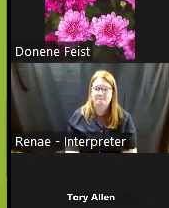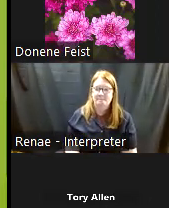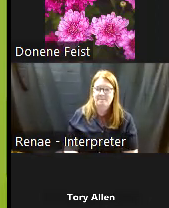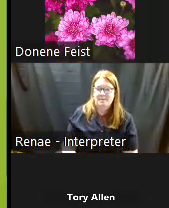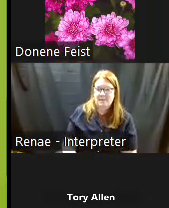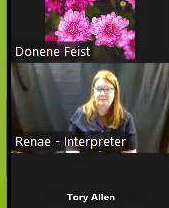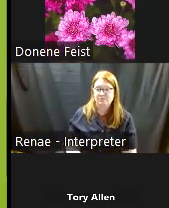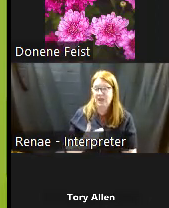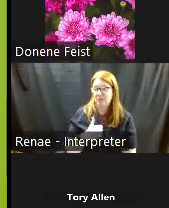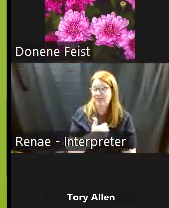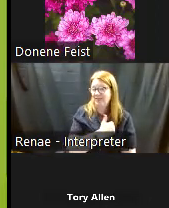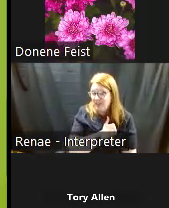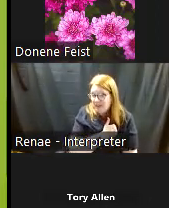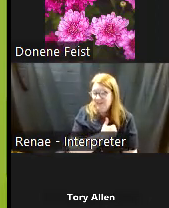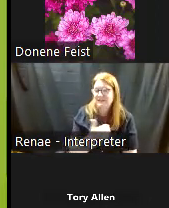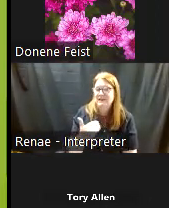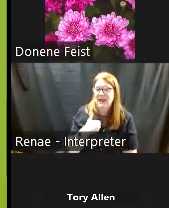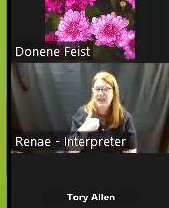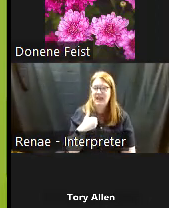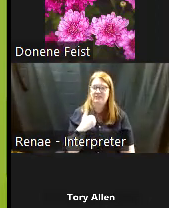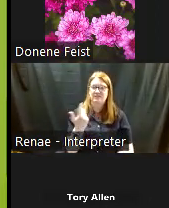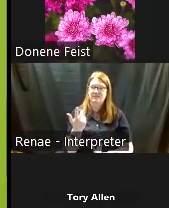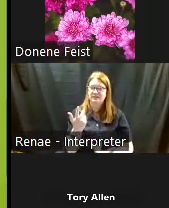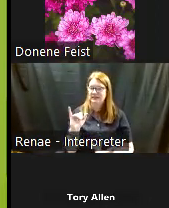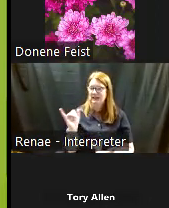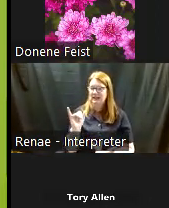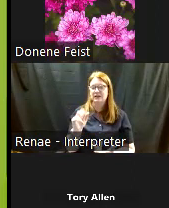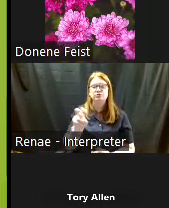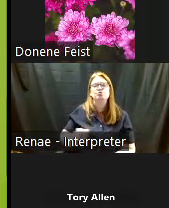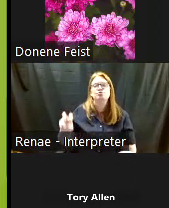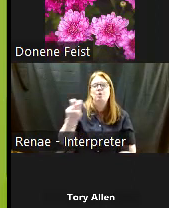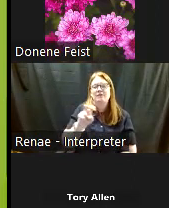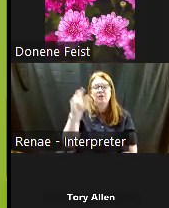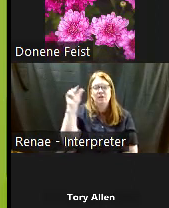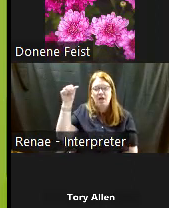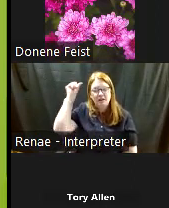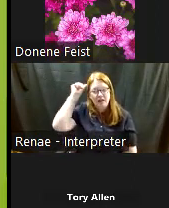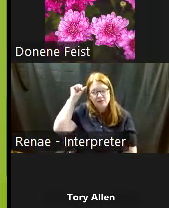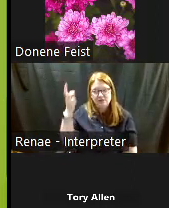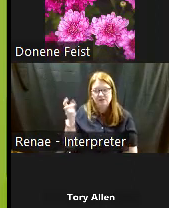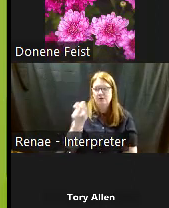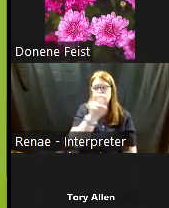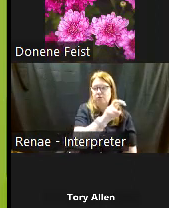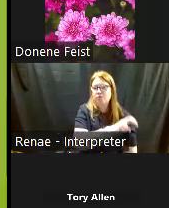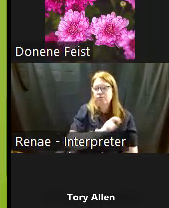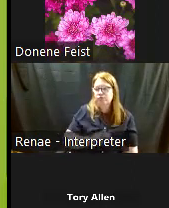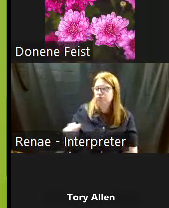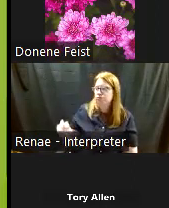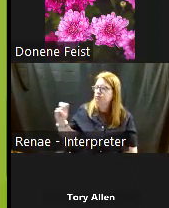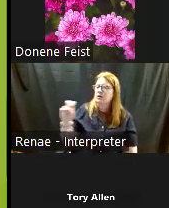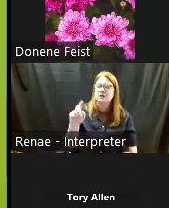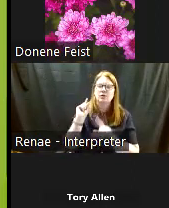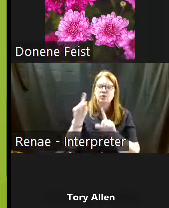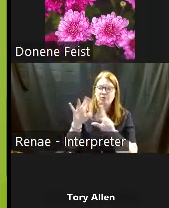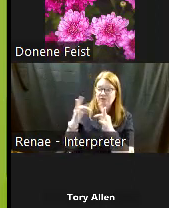I would love to have a mobile audiology unit at some point in my career. I think that would be fabulous if we could actually go to families' homes, or have,